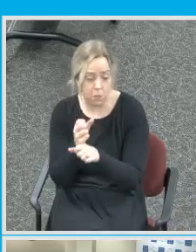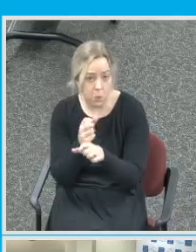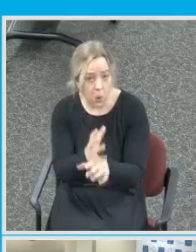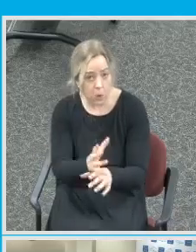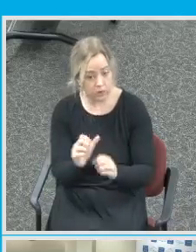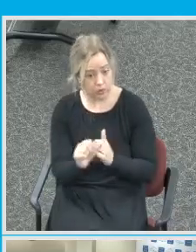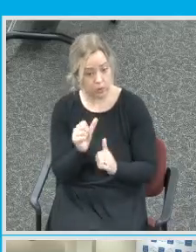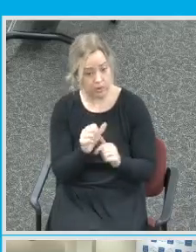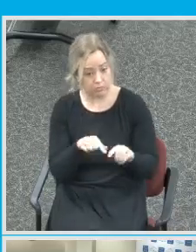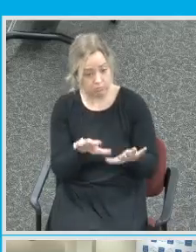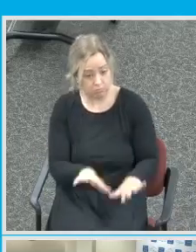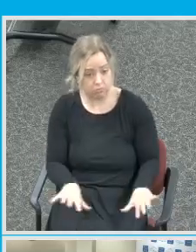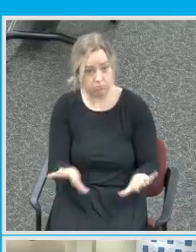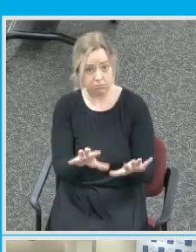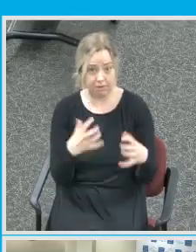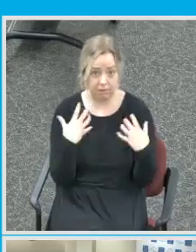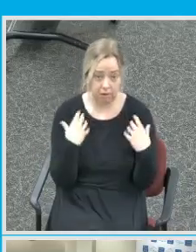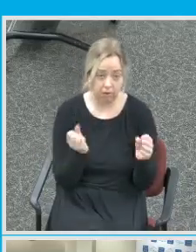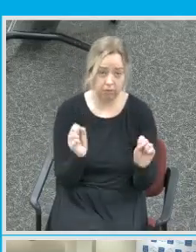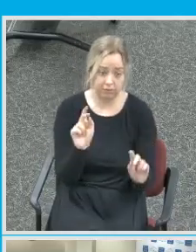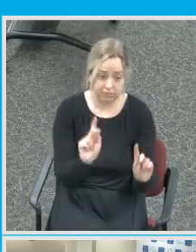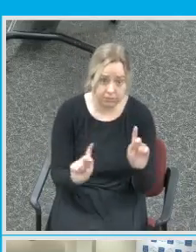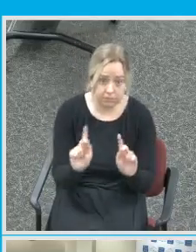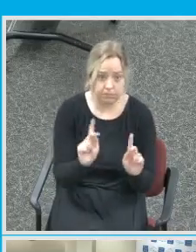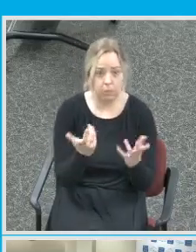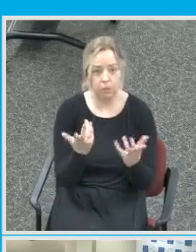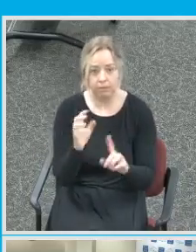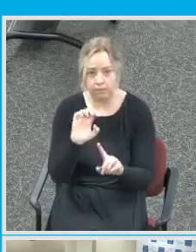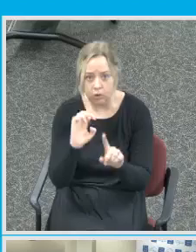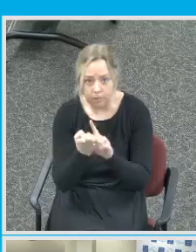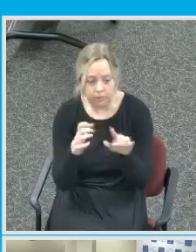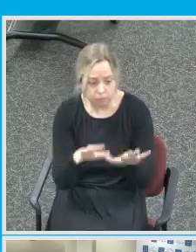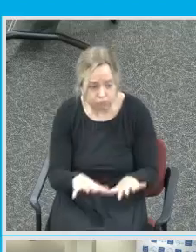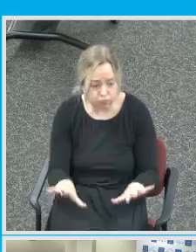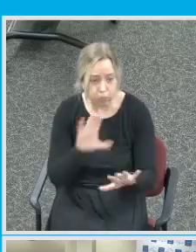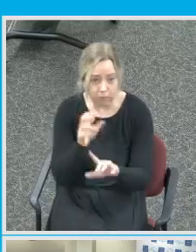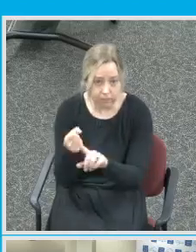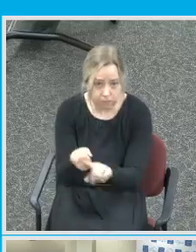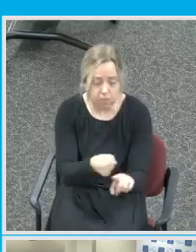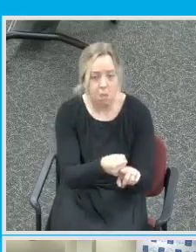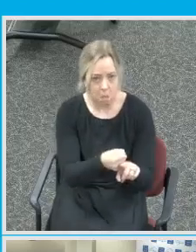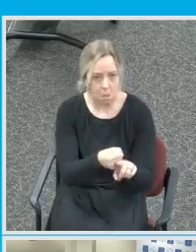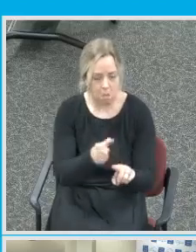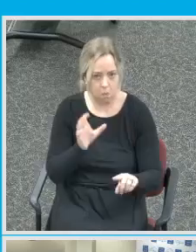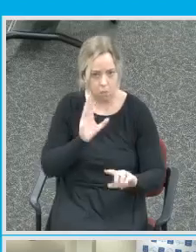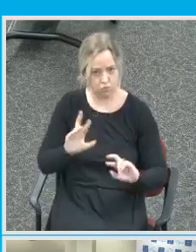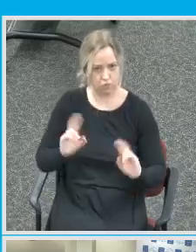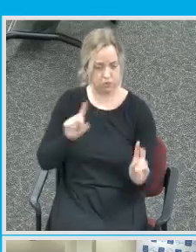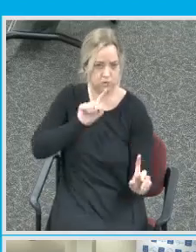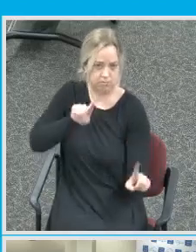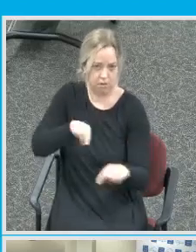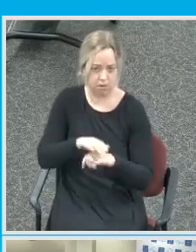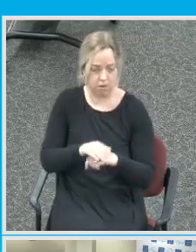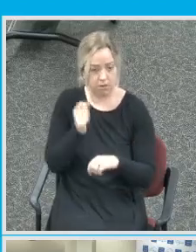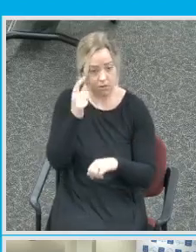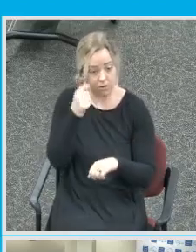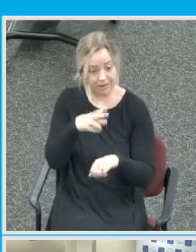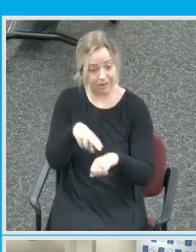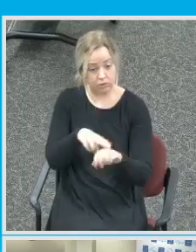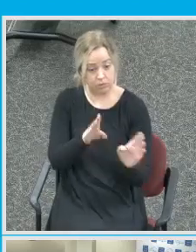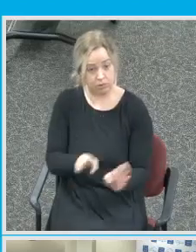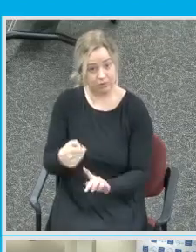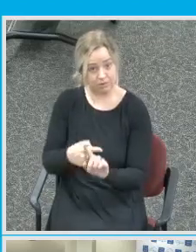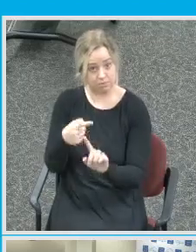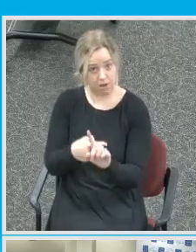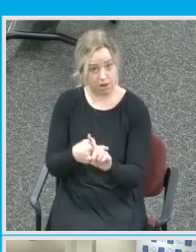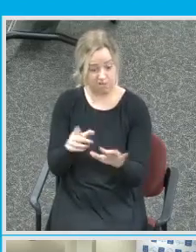potential threat to the health, medical, and environmental needs of El Paso County residents. And whereas National Preparedness Month is observed